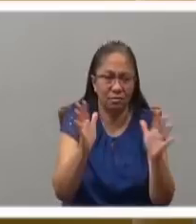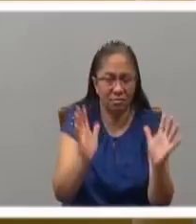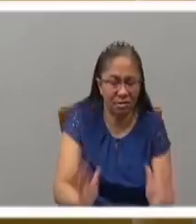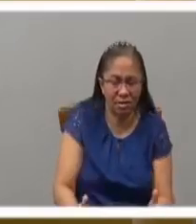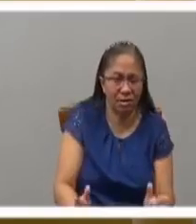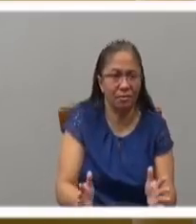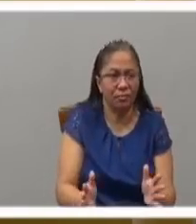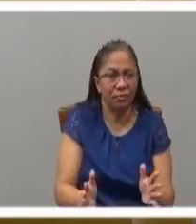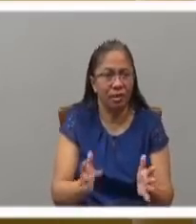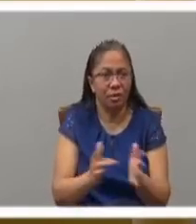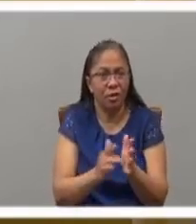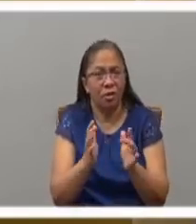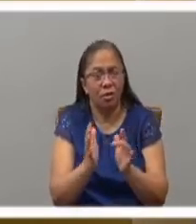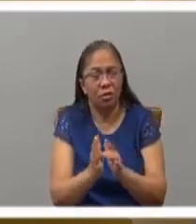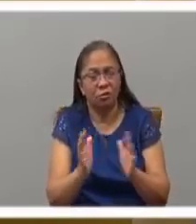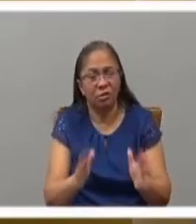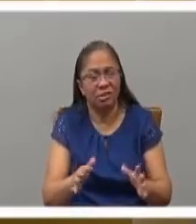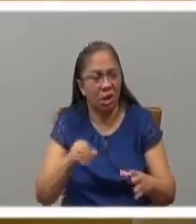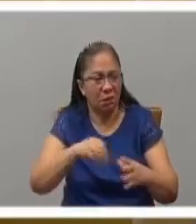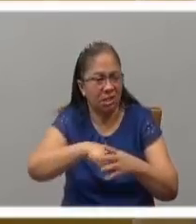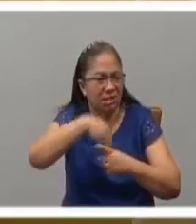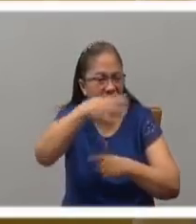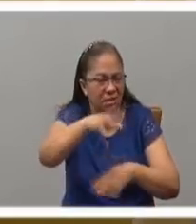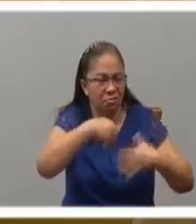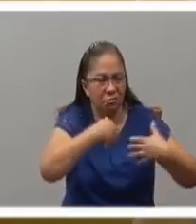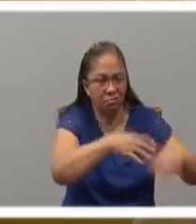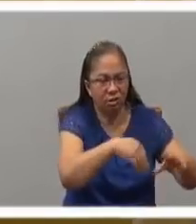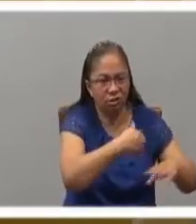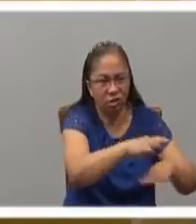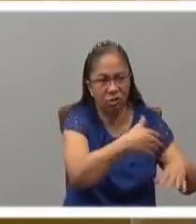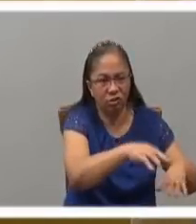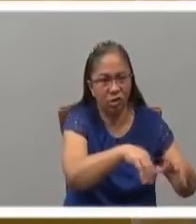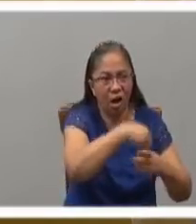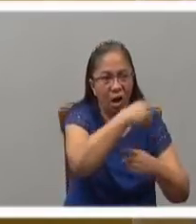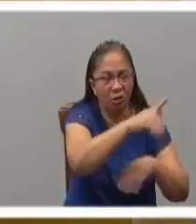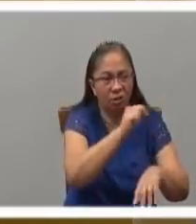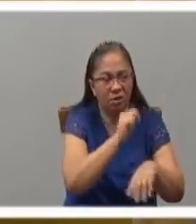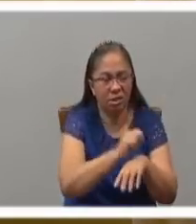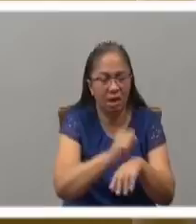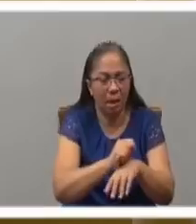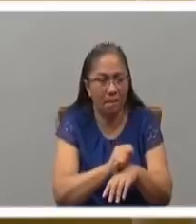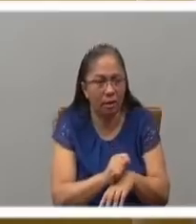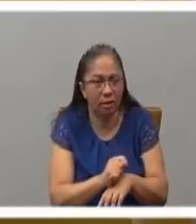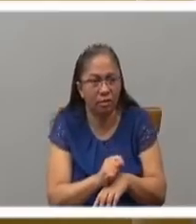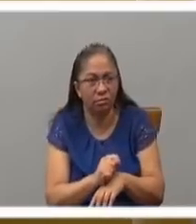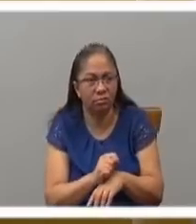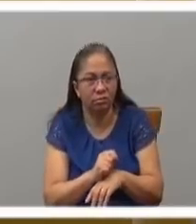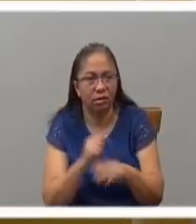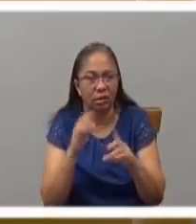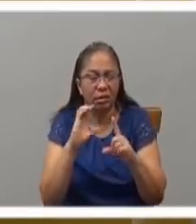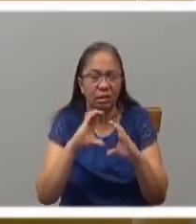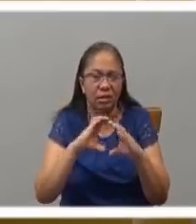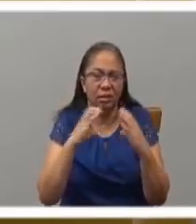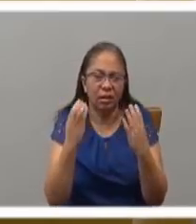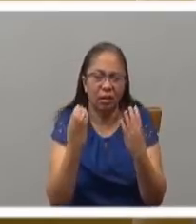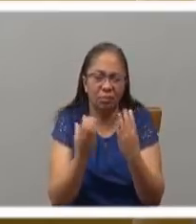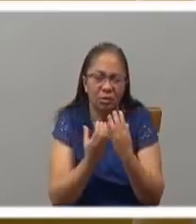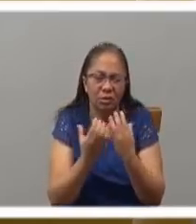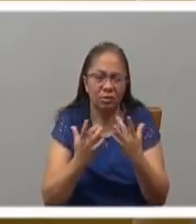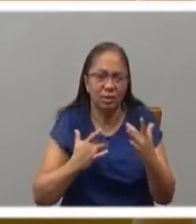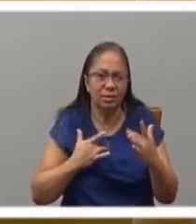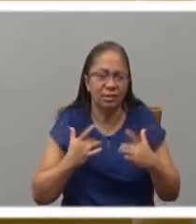were evicted from the synagogues and the temple. The community was deeply